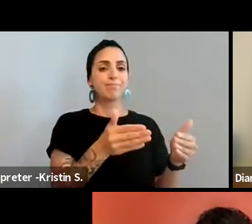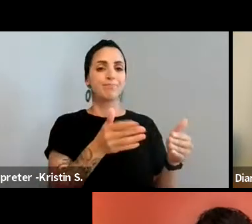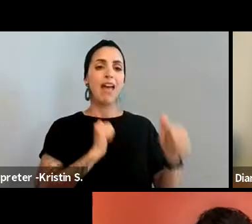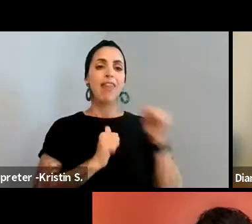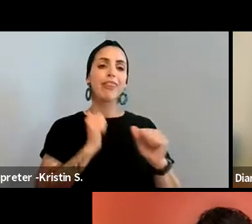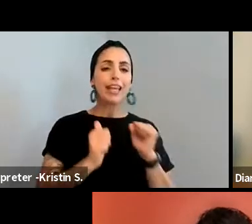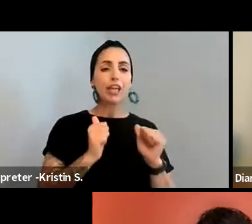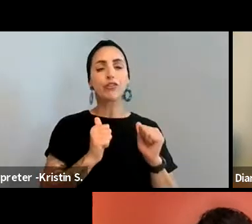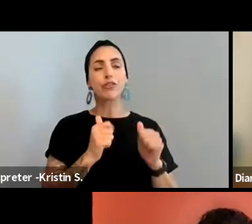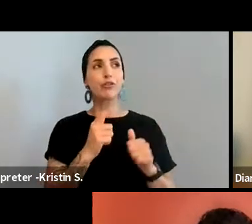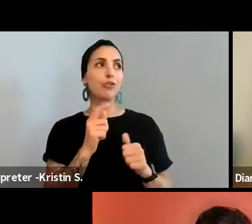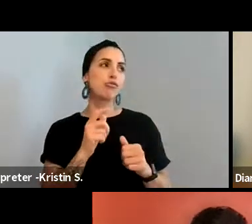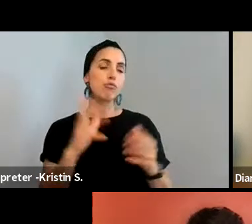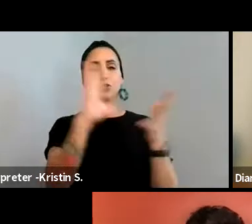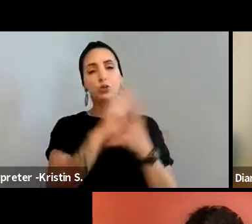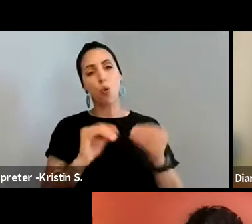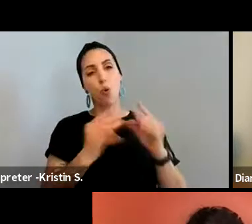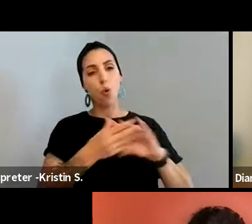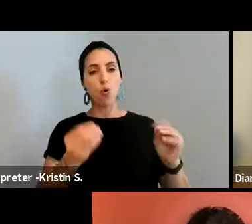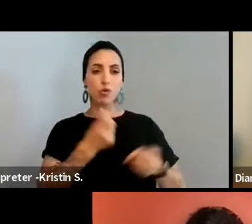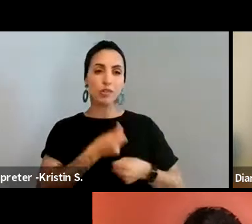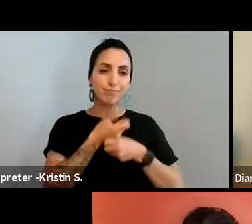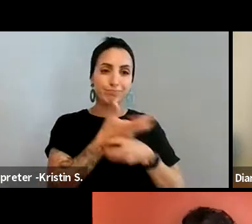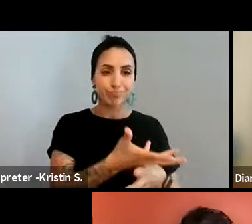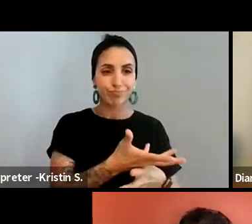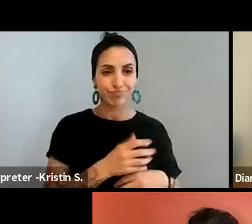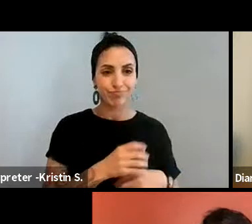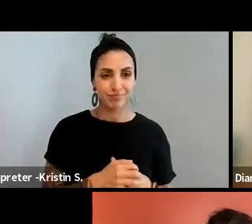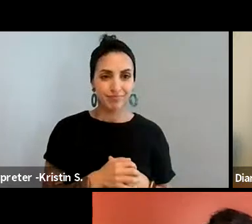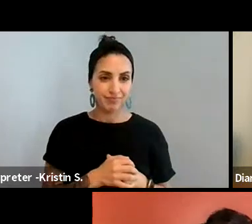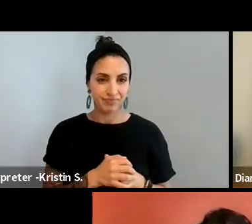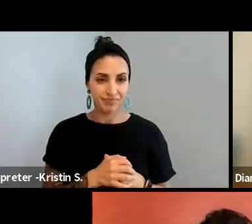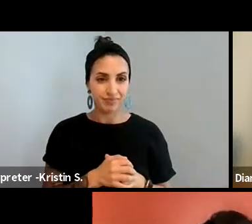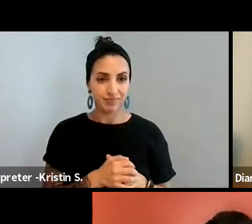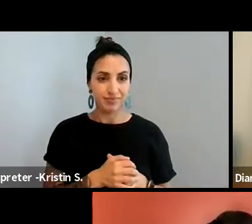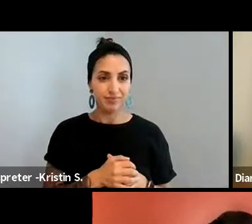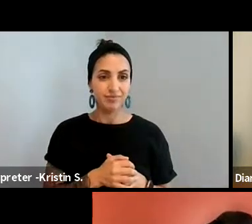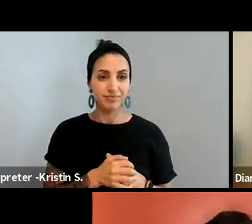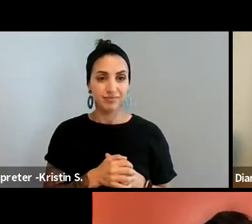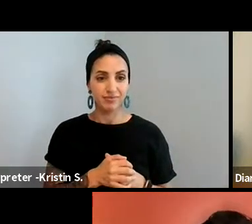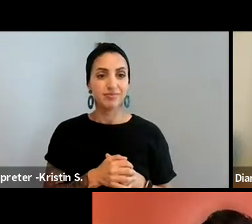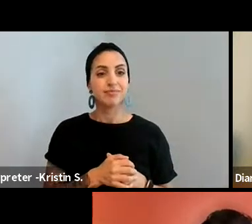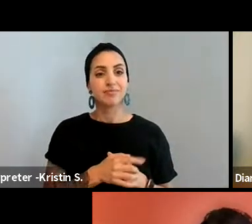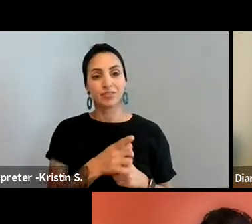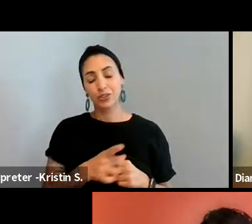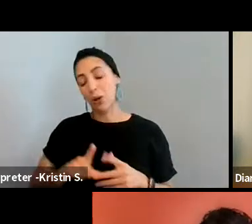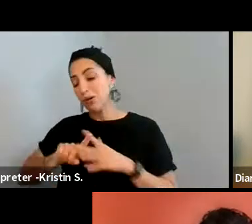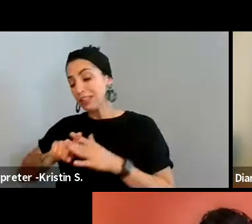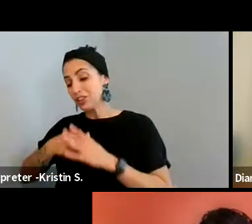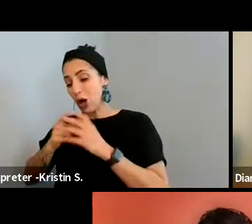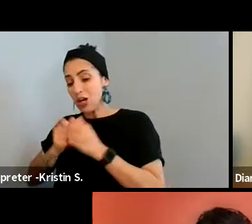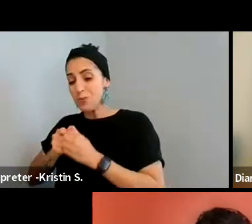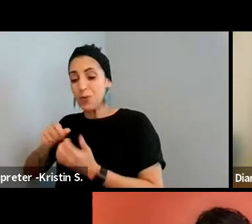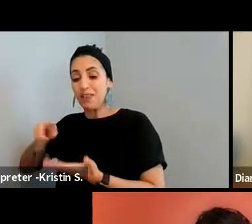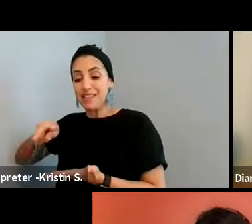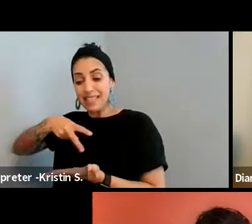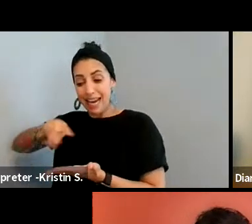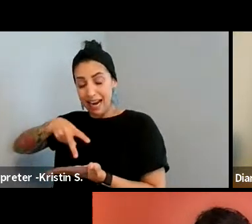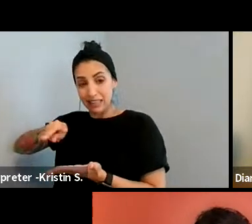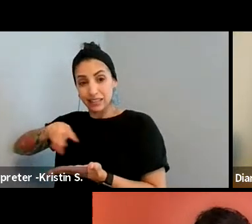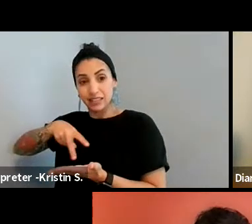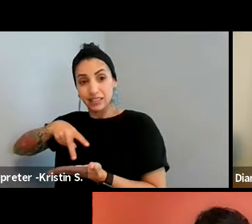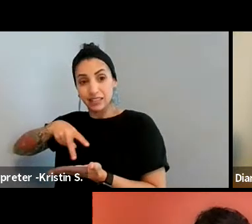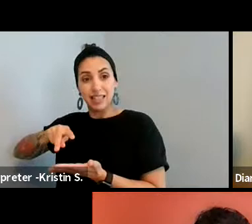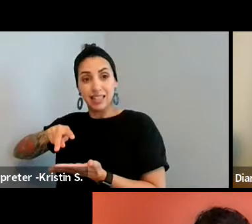a storyteller. and that was through my journey in dance. I came to